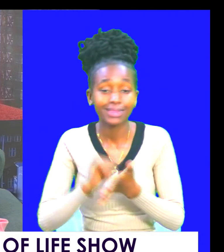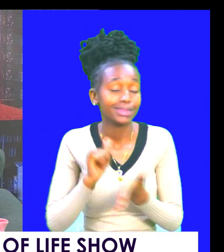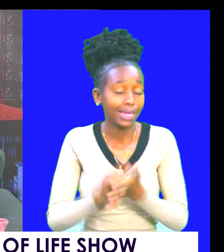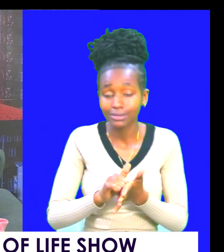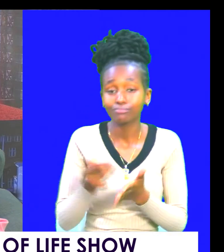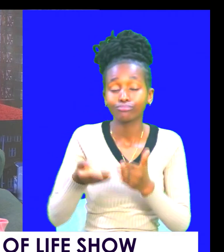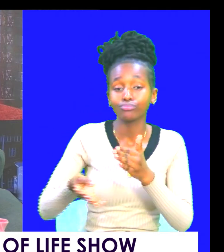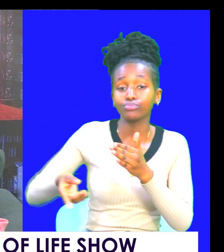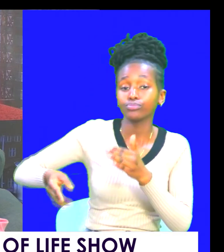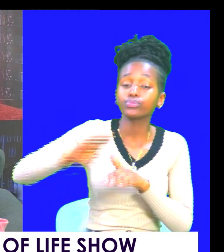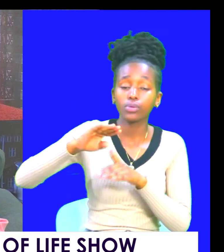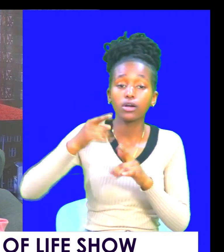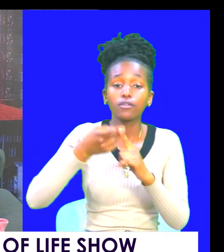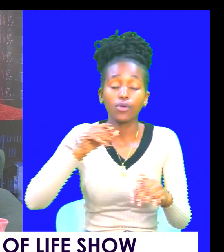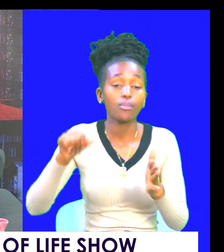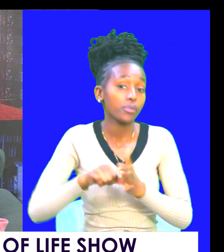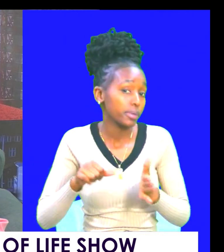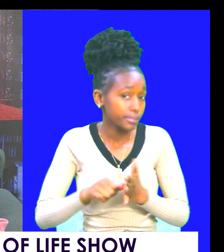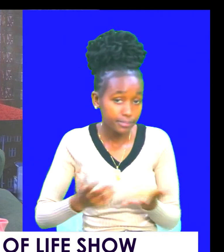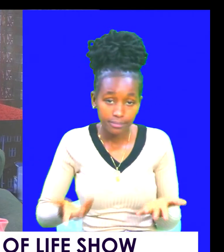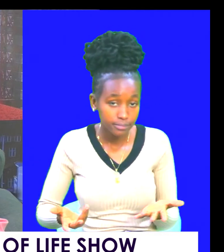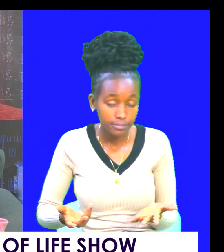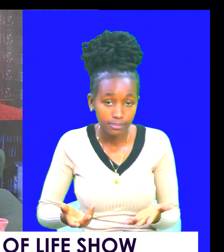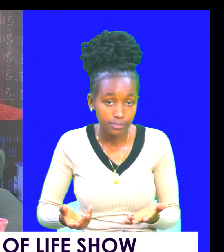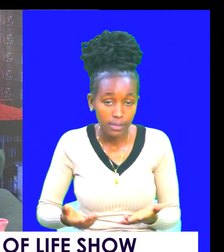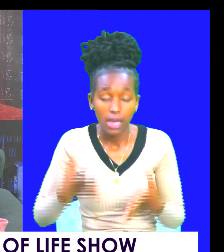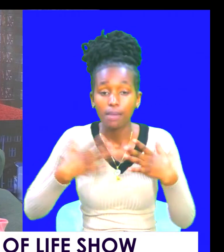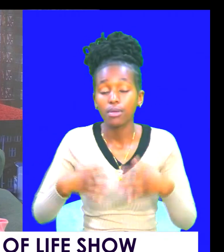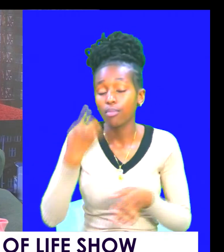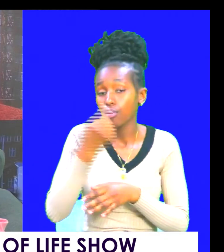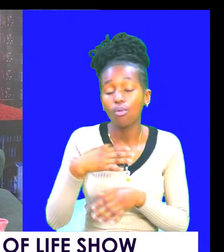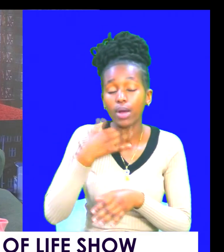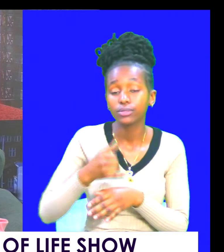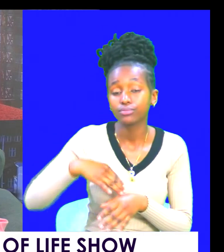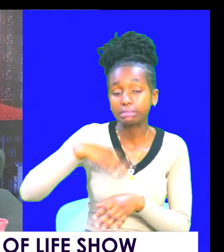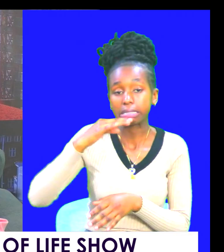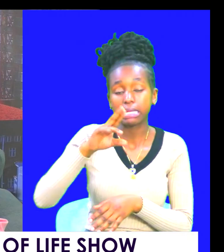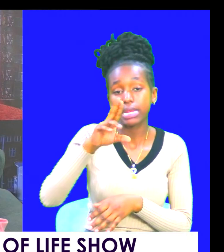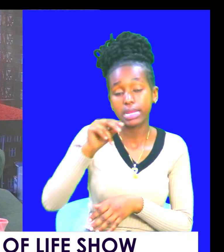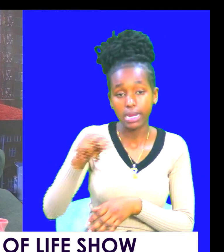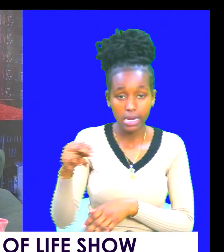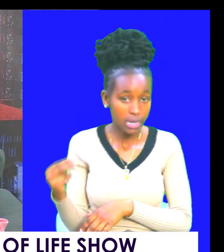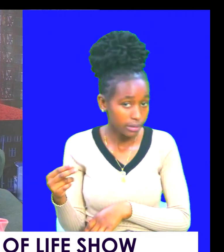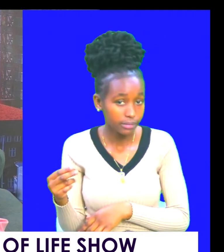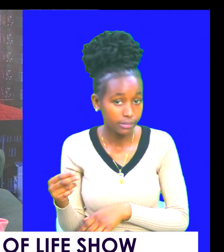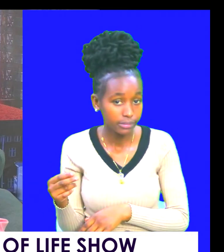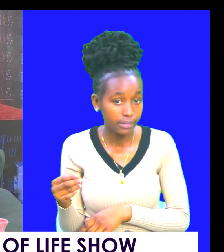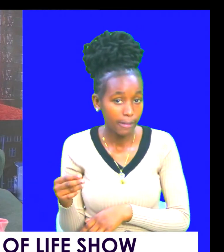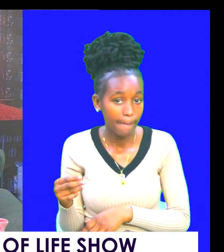up from trouble? People that don't die in terms of